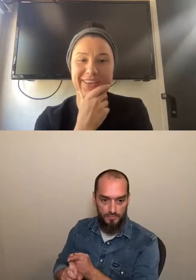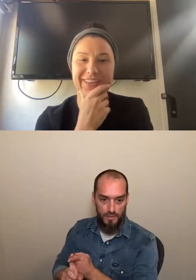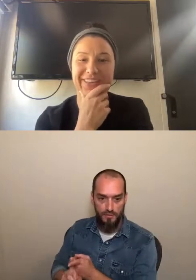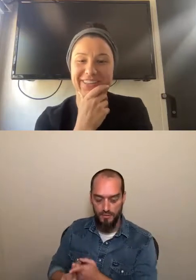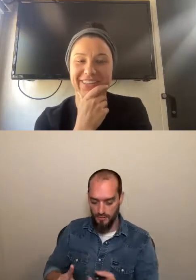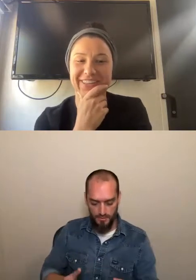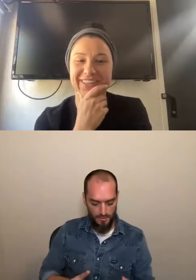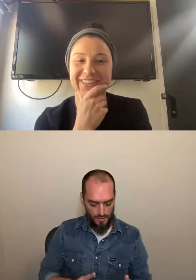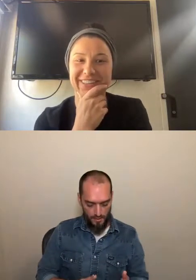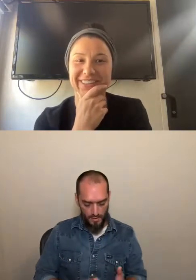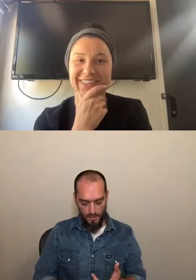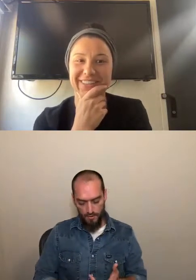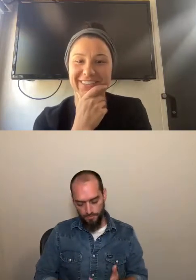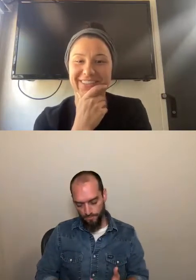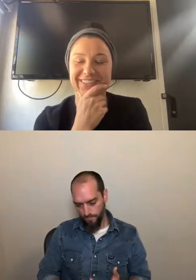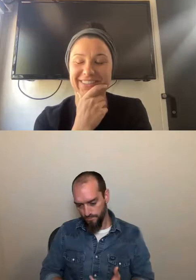inspectors, my goodness.